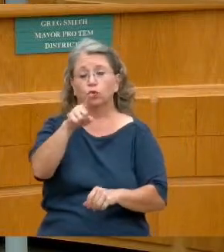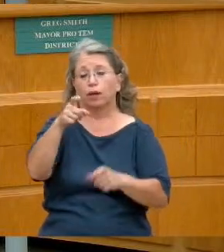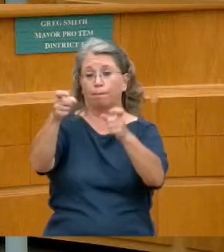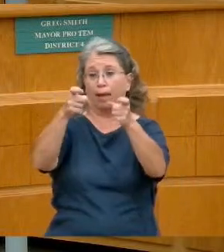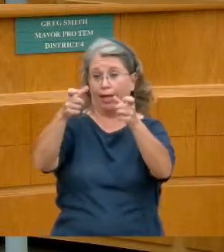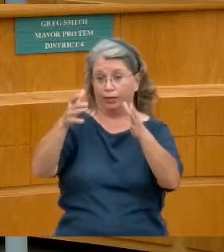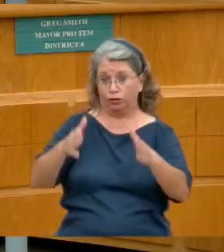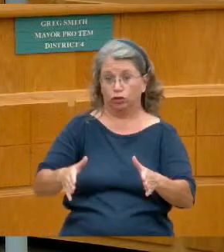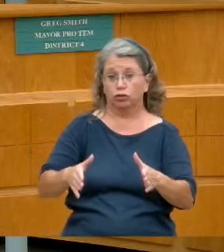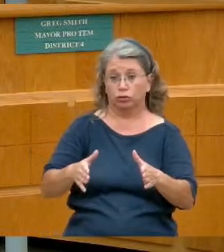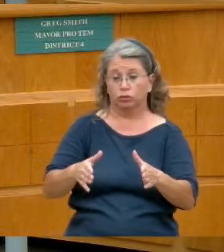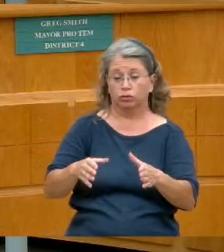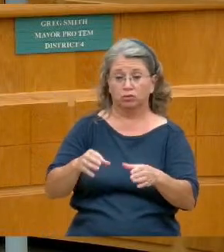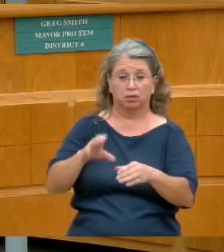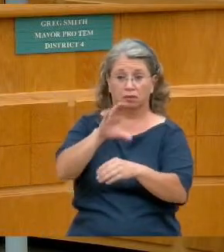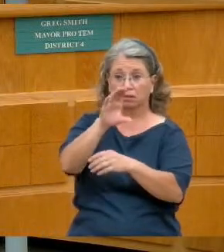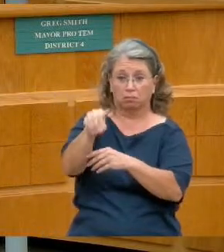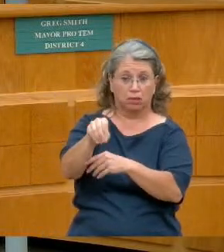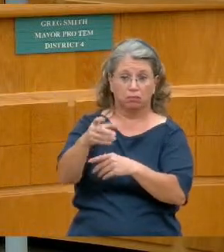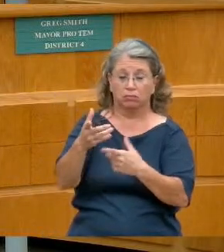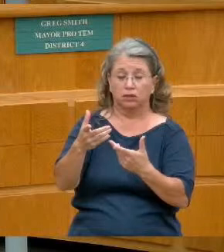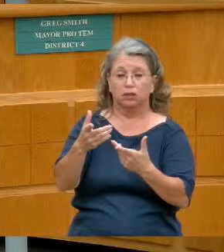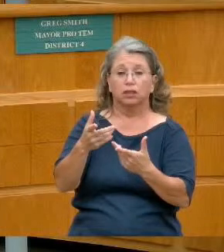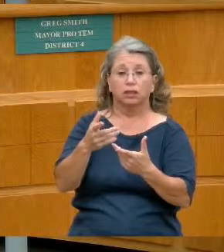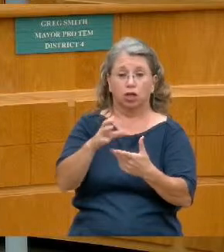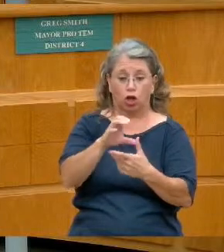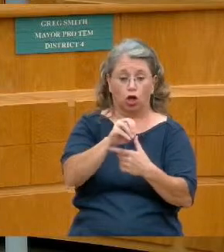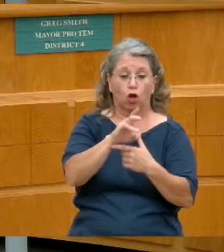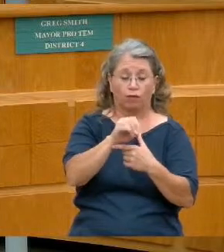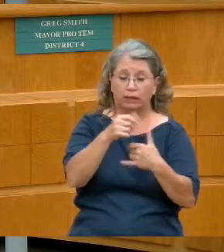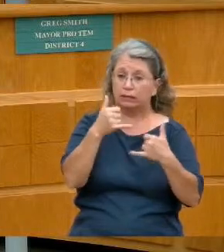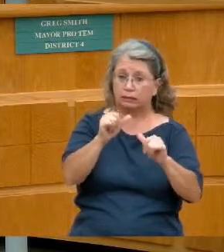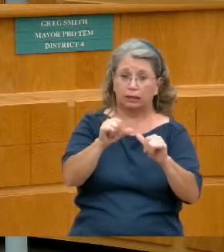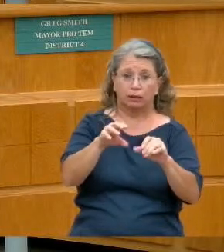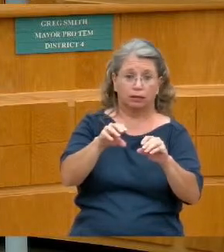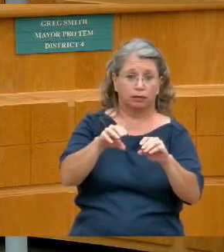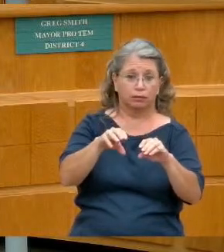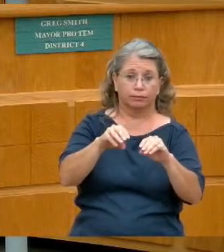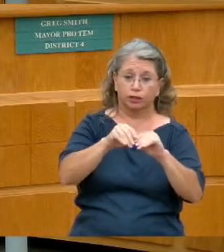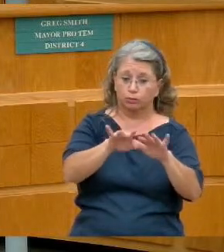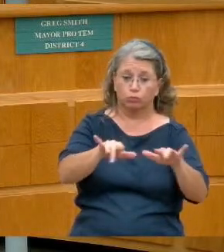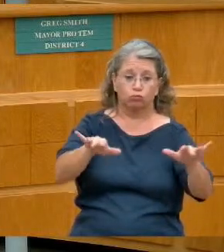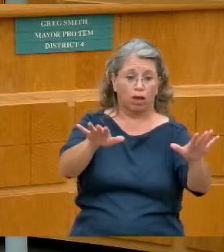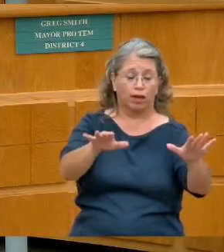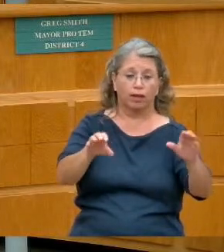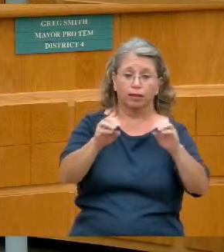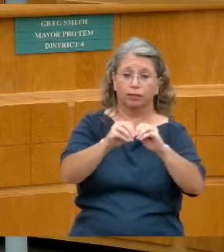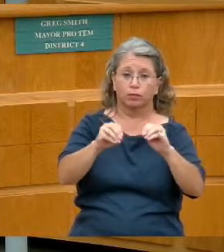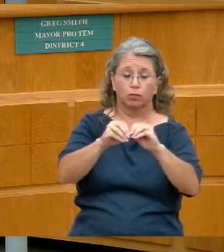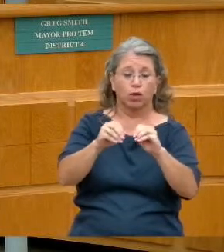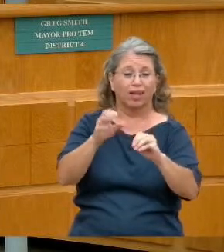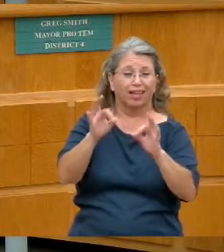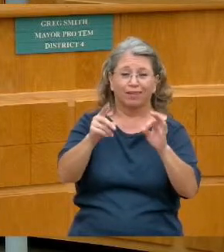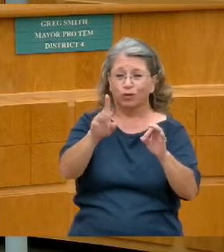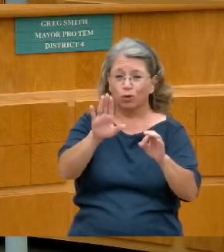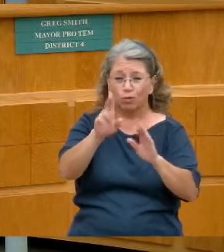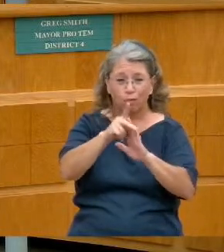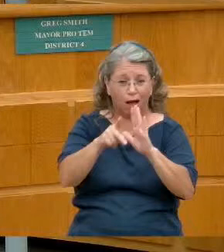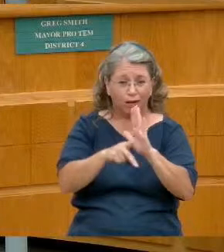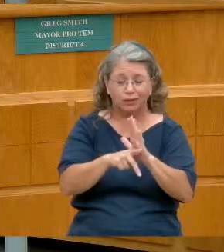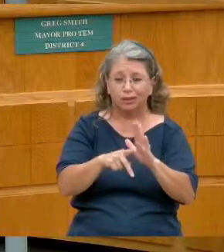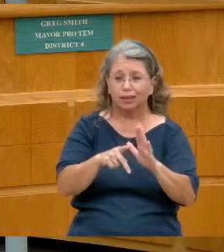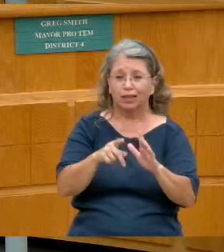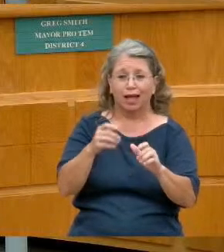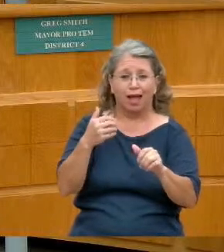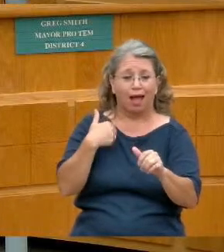out there and it's not that rare anymore. It's getting more and more common. If there's loopholes in your social distancing policy, COVID's